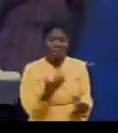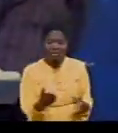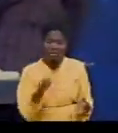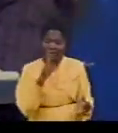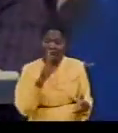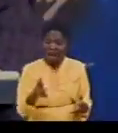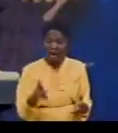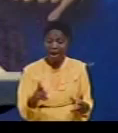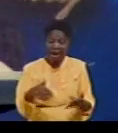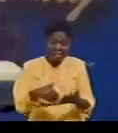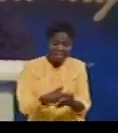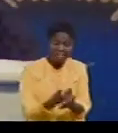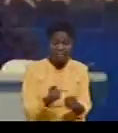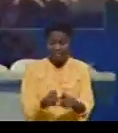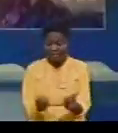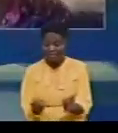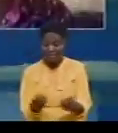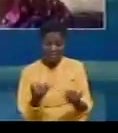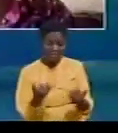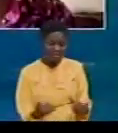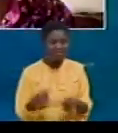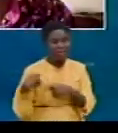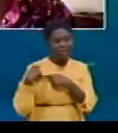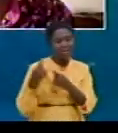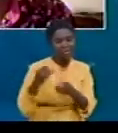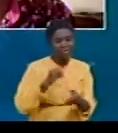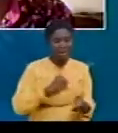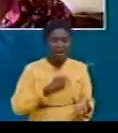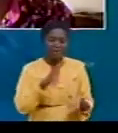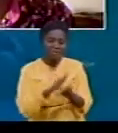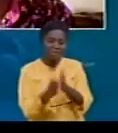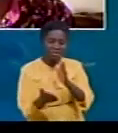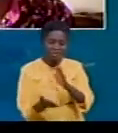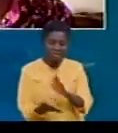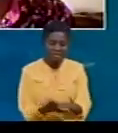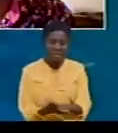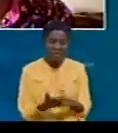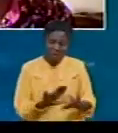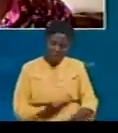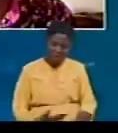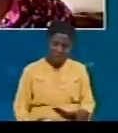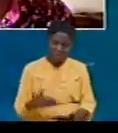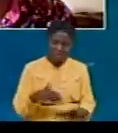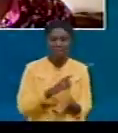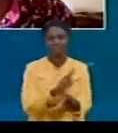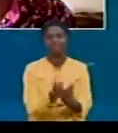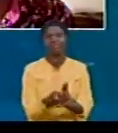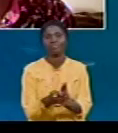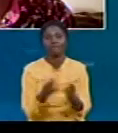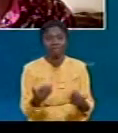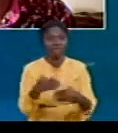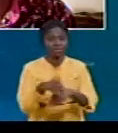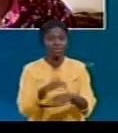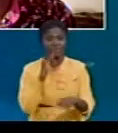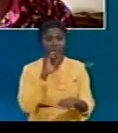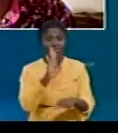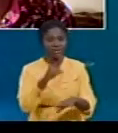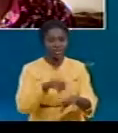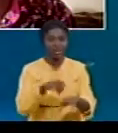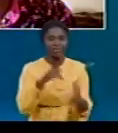and different now since I became born again. Tonight is your